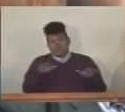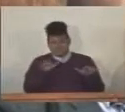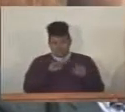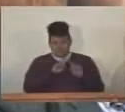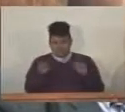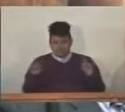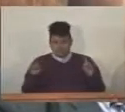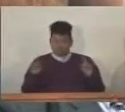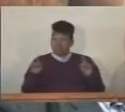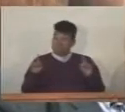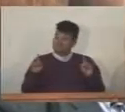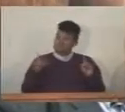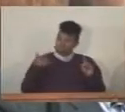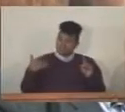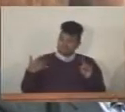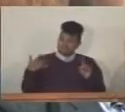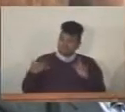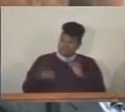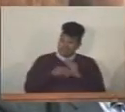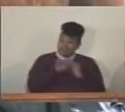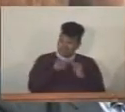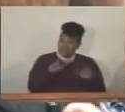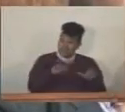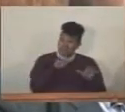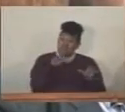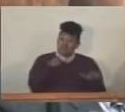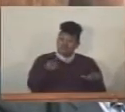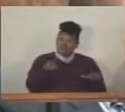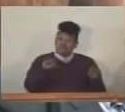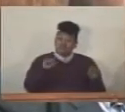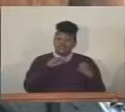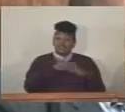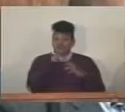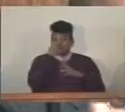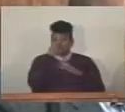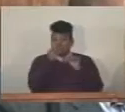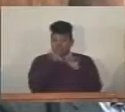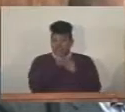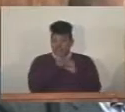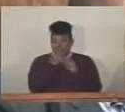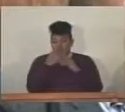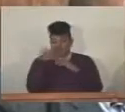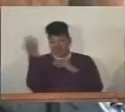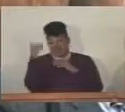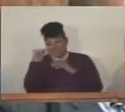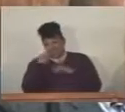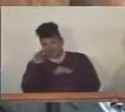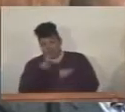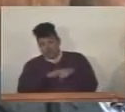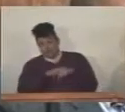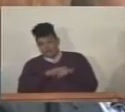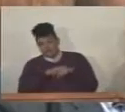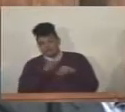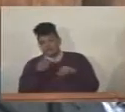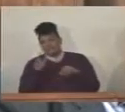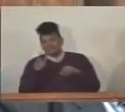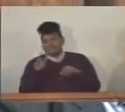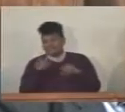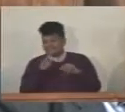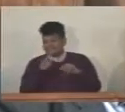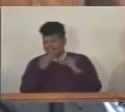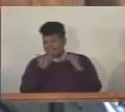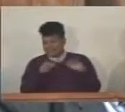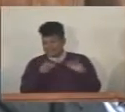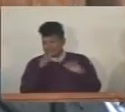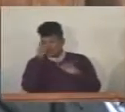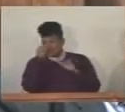how appropriate is it for it to be codified as it is being done